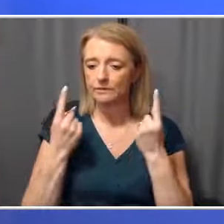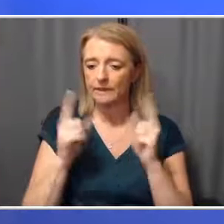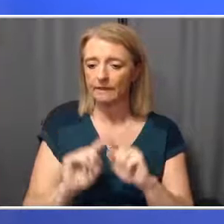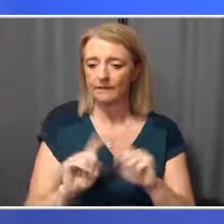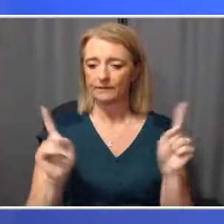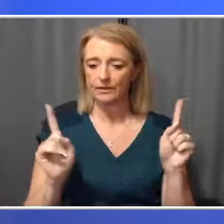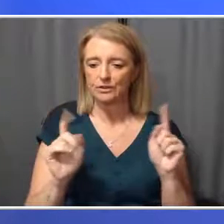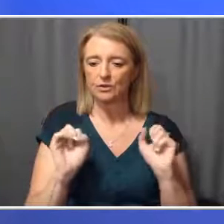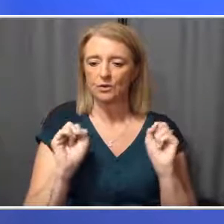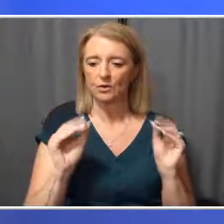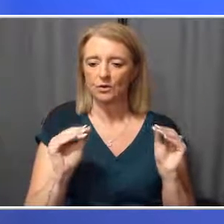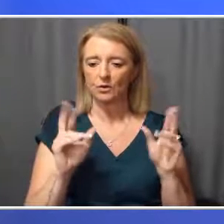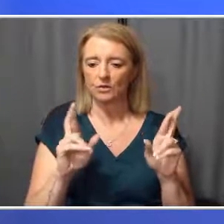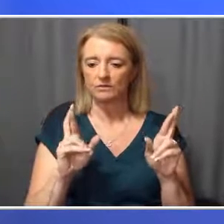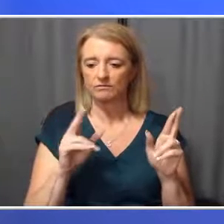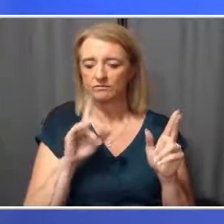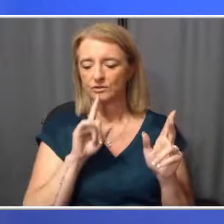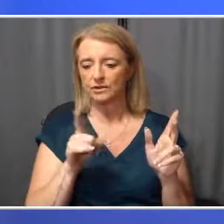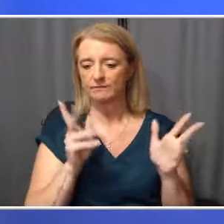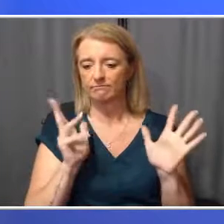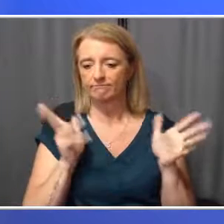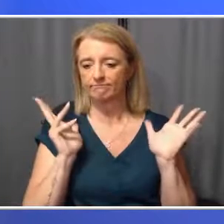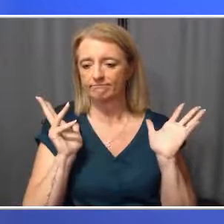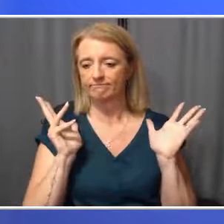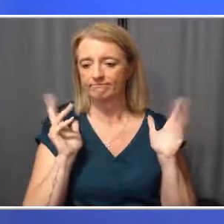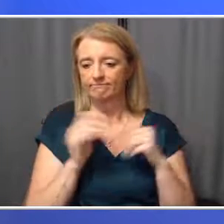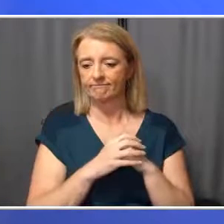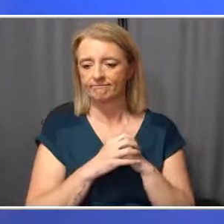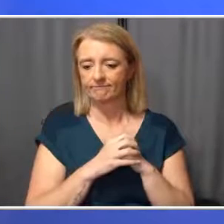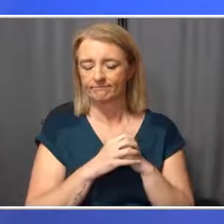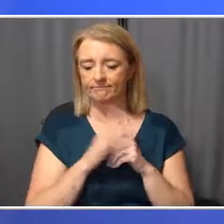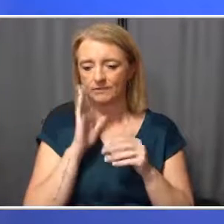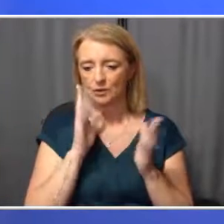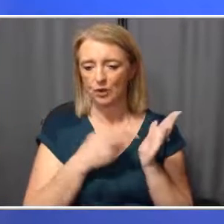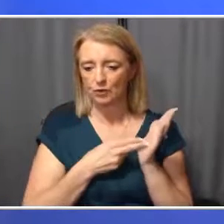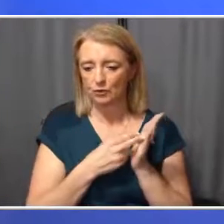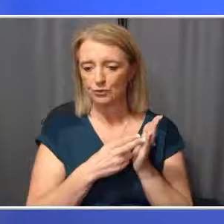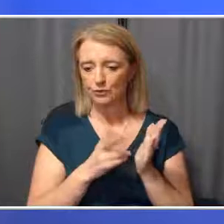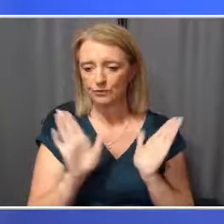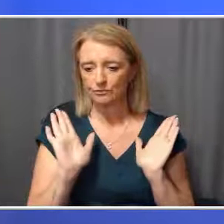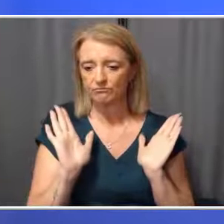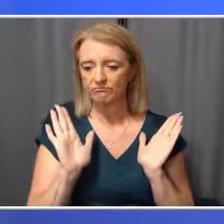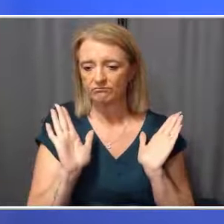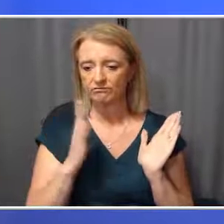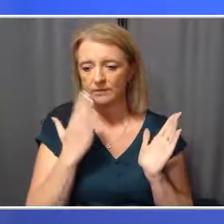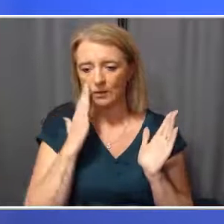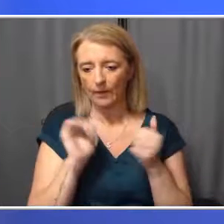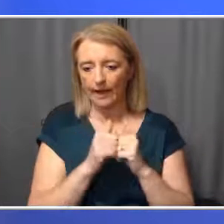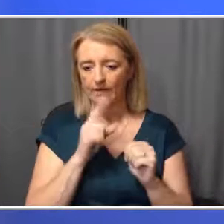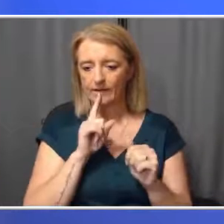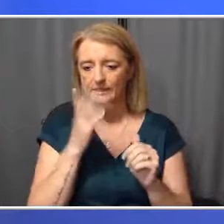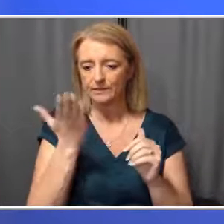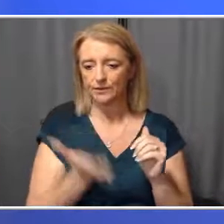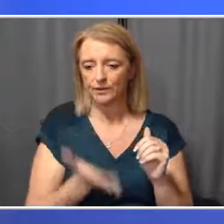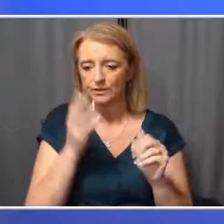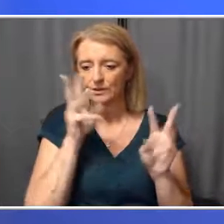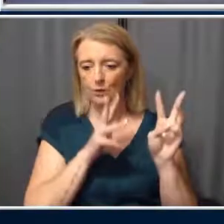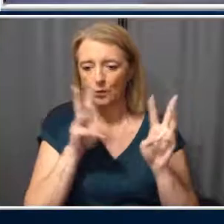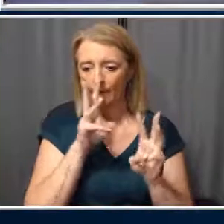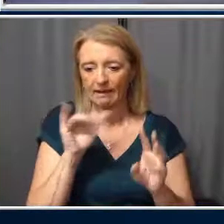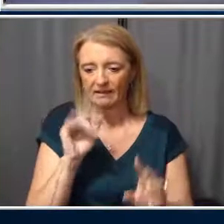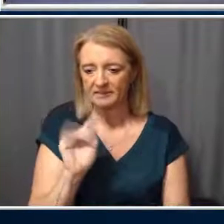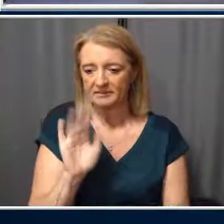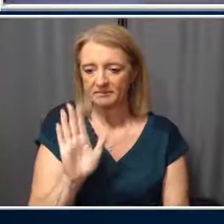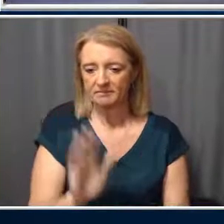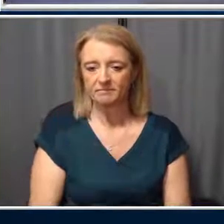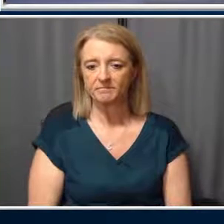with occipital neuralgia, occipital pain kind of behind their head that radiates forward. They'll frequently come in and say their ear goes numb, and then when their ear goes numb,